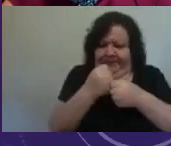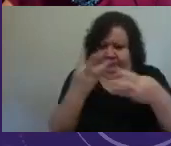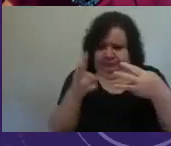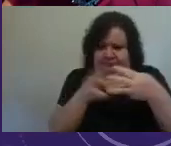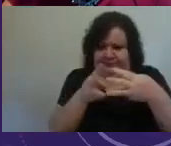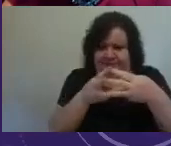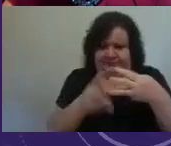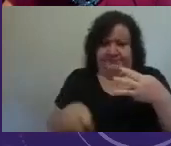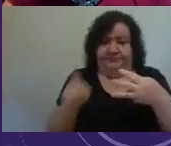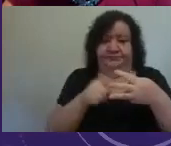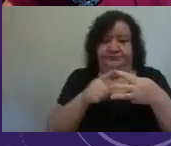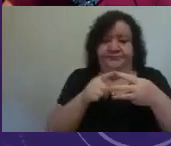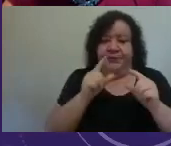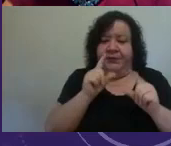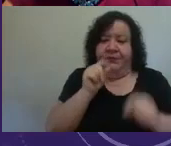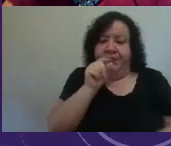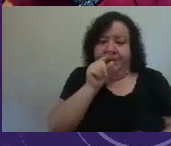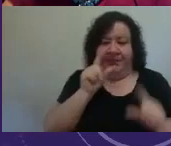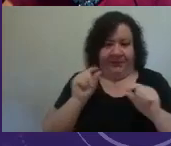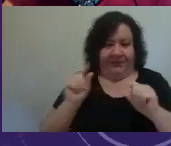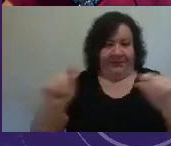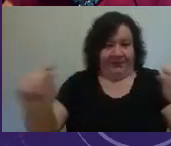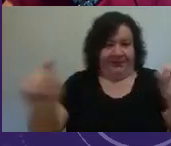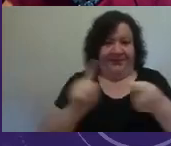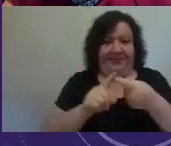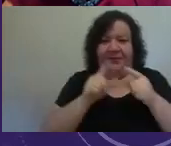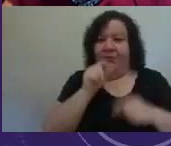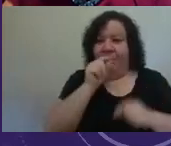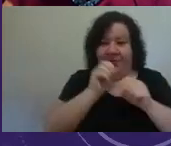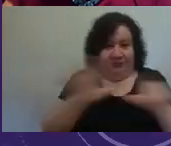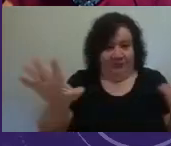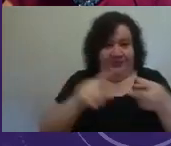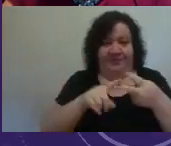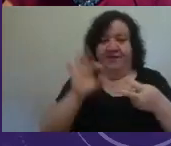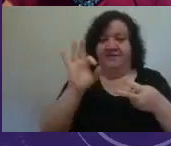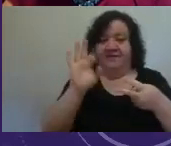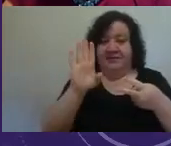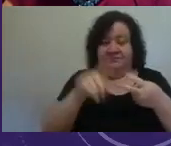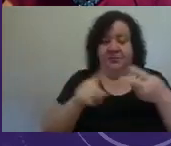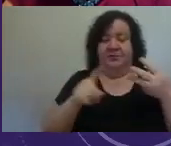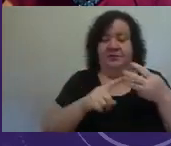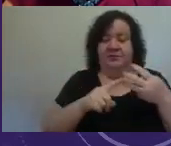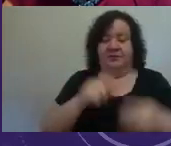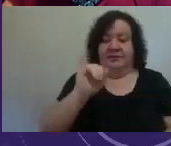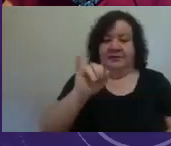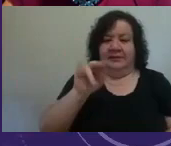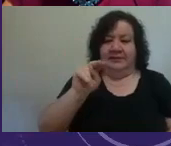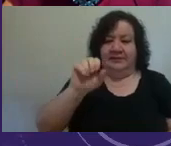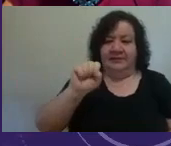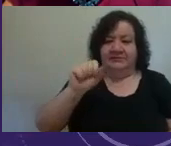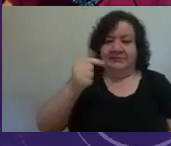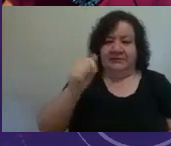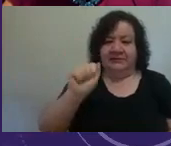Disability Rights Fund is not on Instagram yet, but I will share tips from how to use Instagram from my